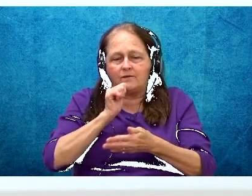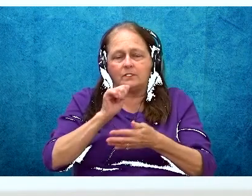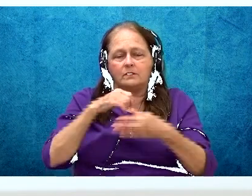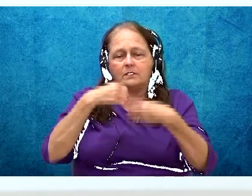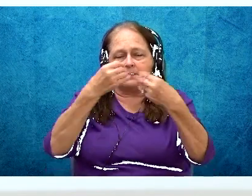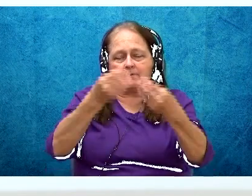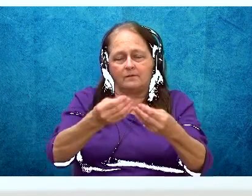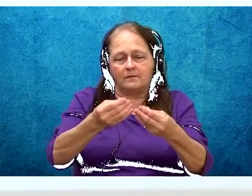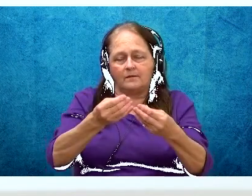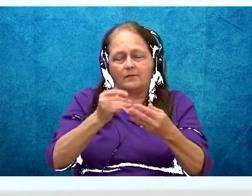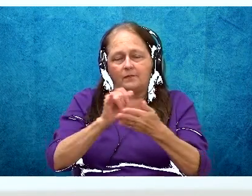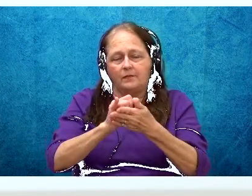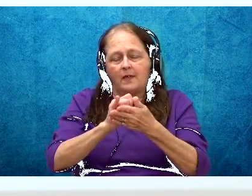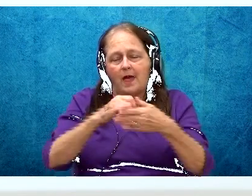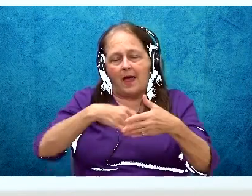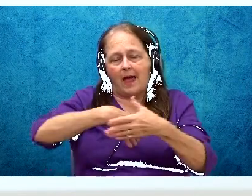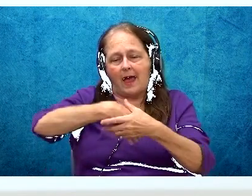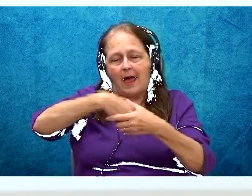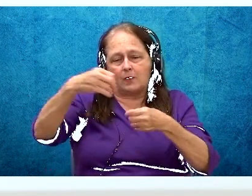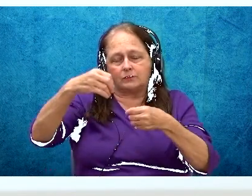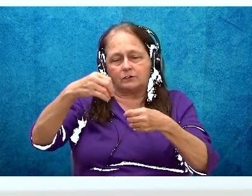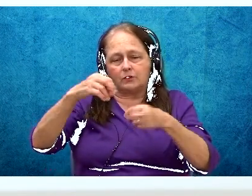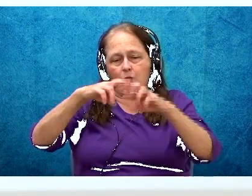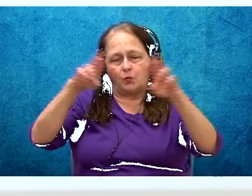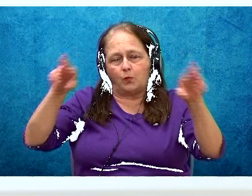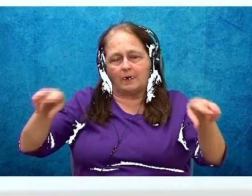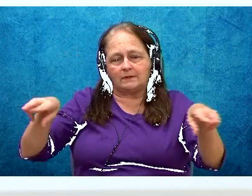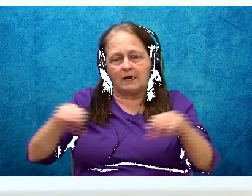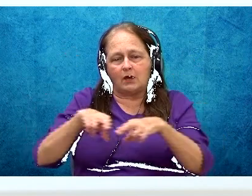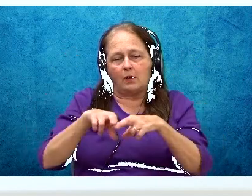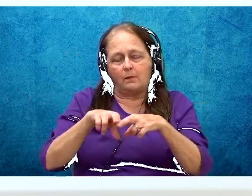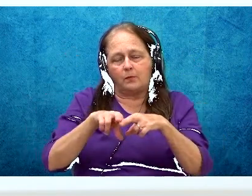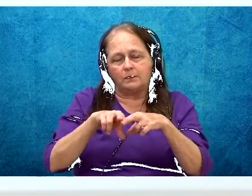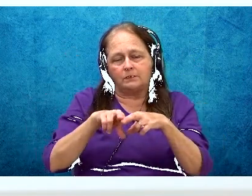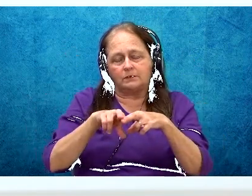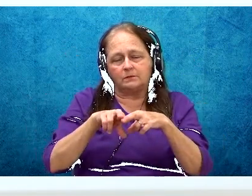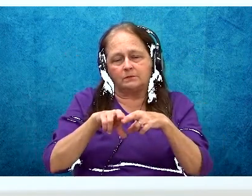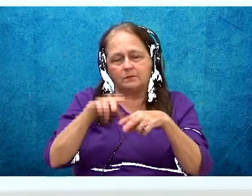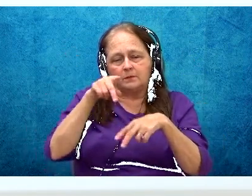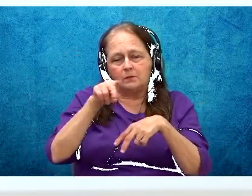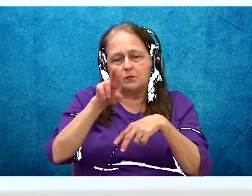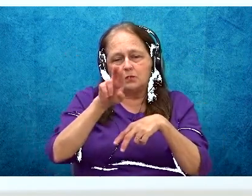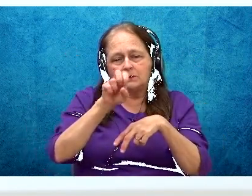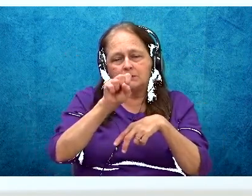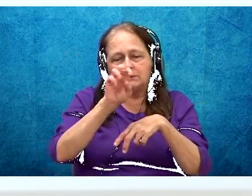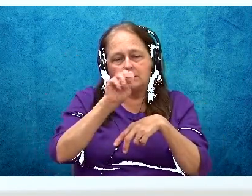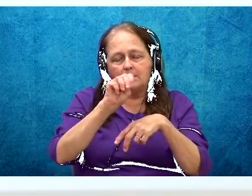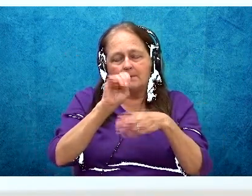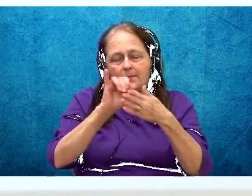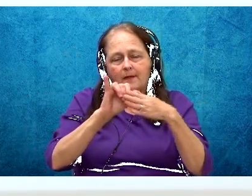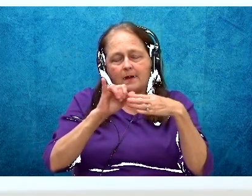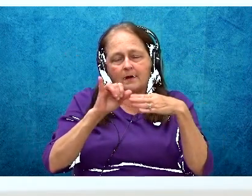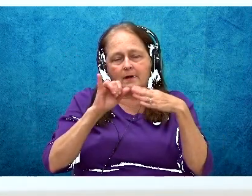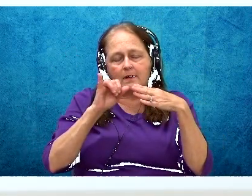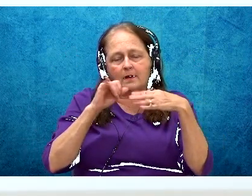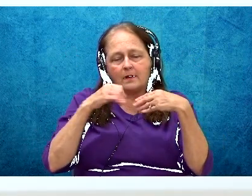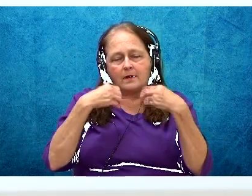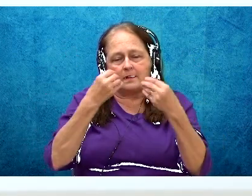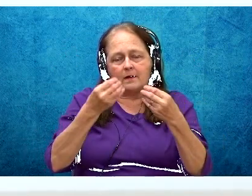a rectangular prism. Speaking of wrapping gifts, that leads us to